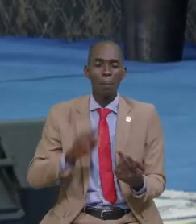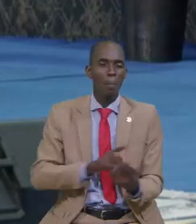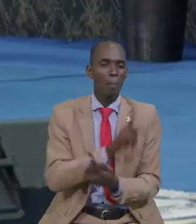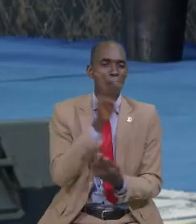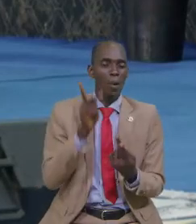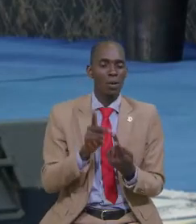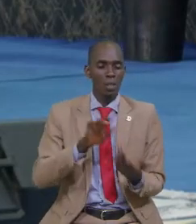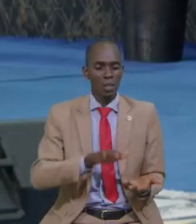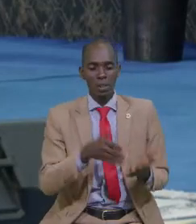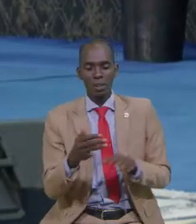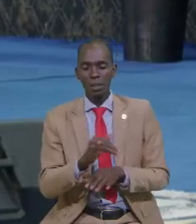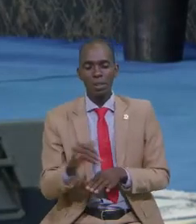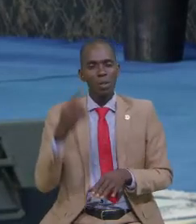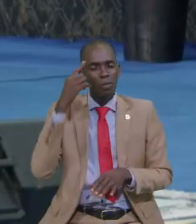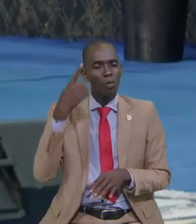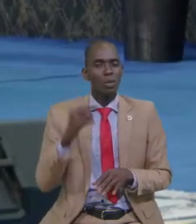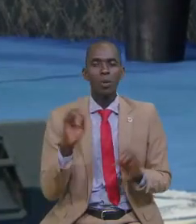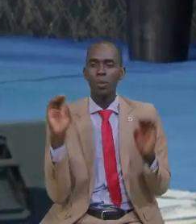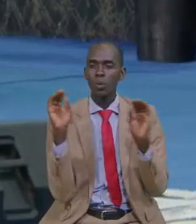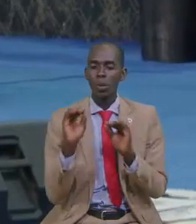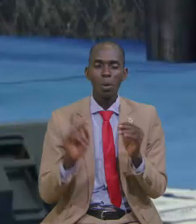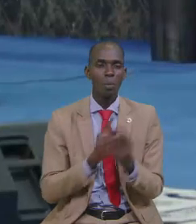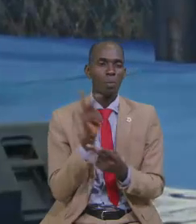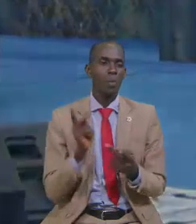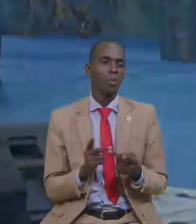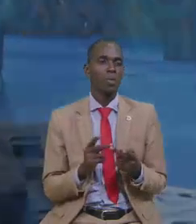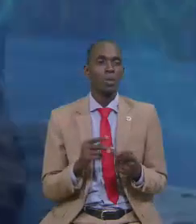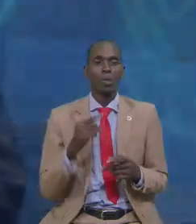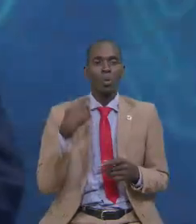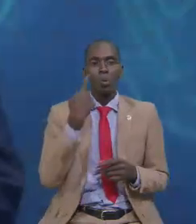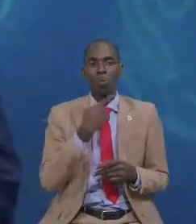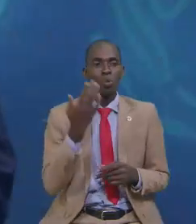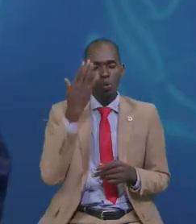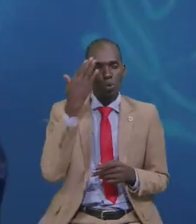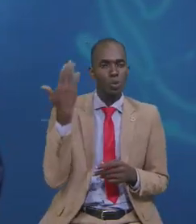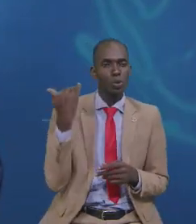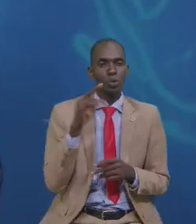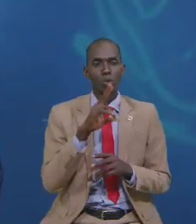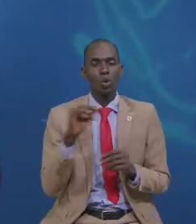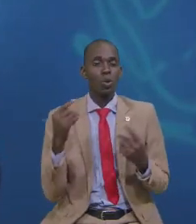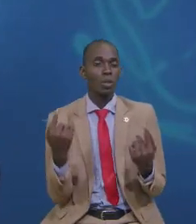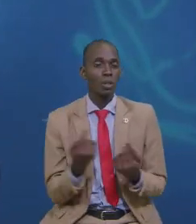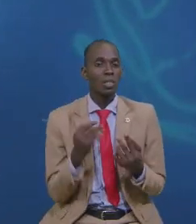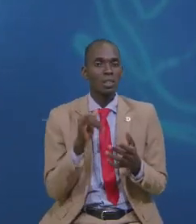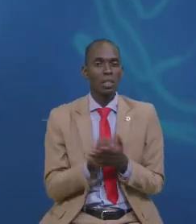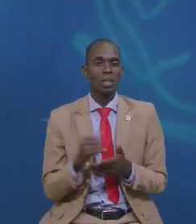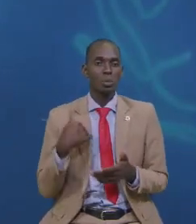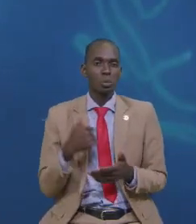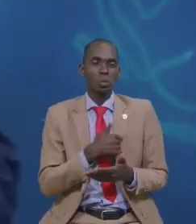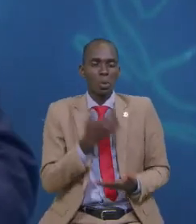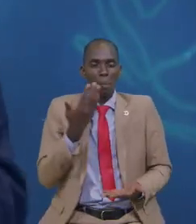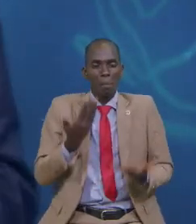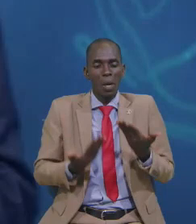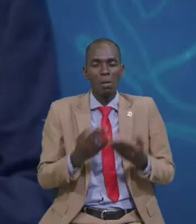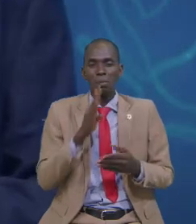dying for the imperfect. Who knew no sin, that we might be made